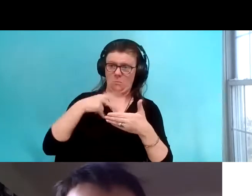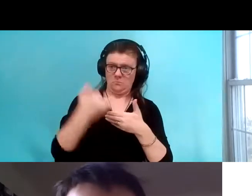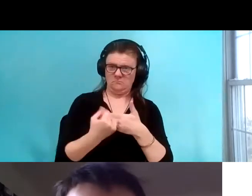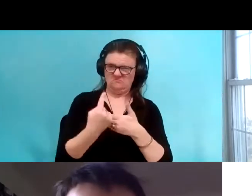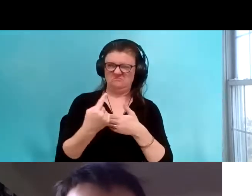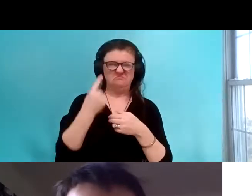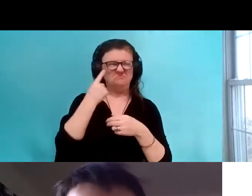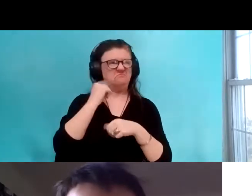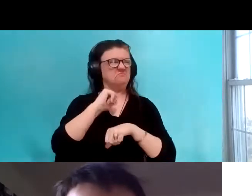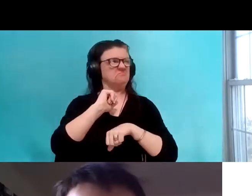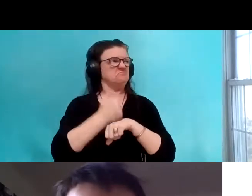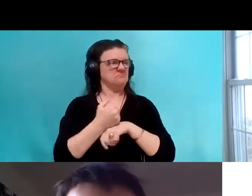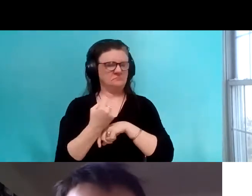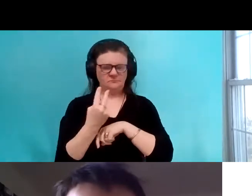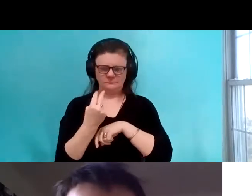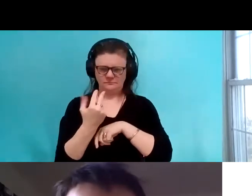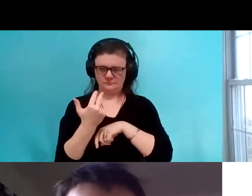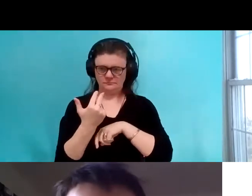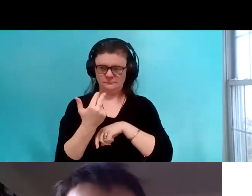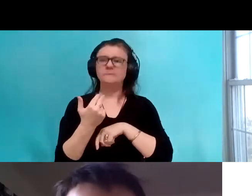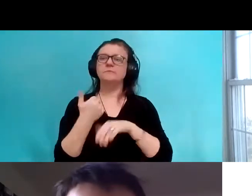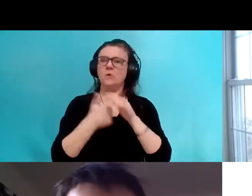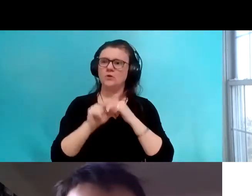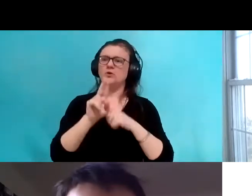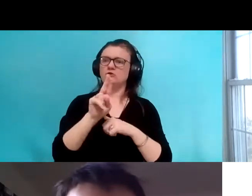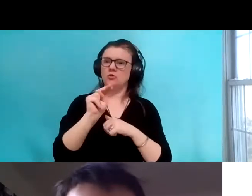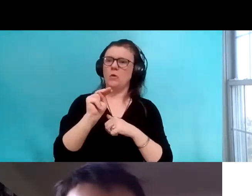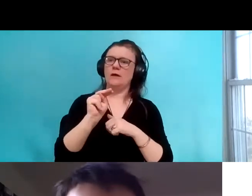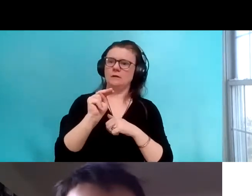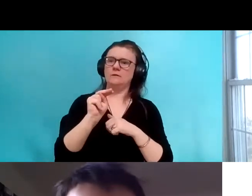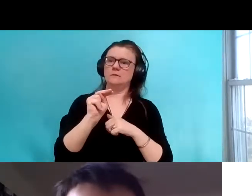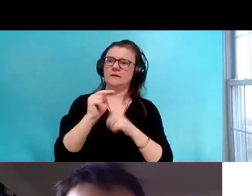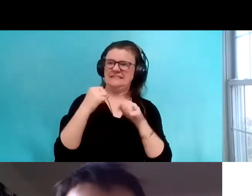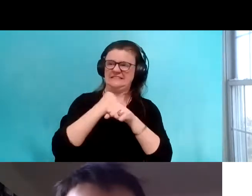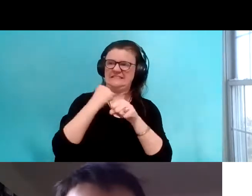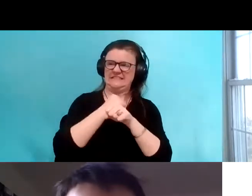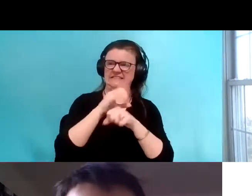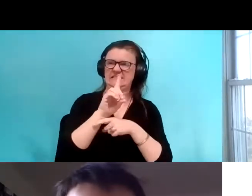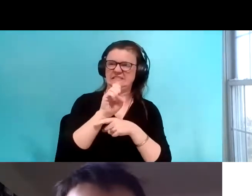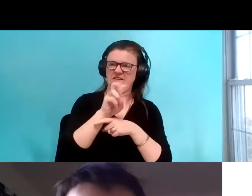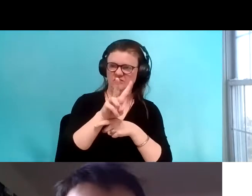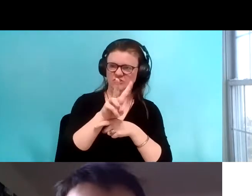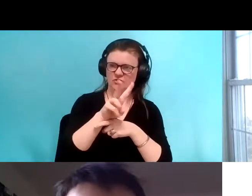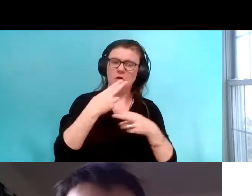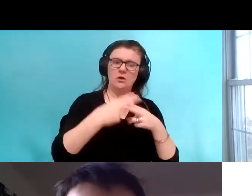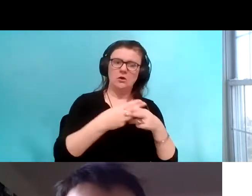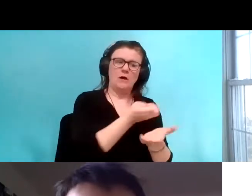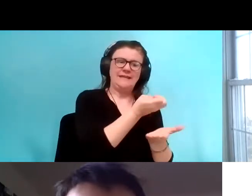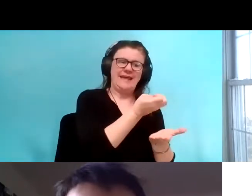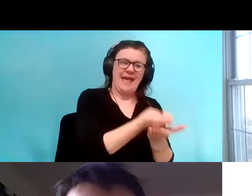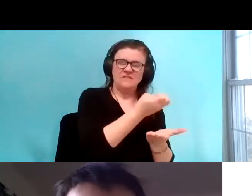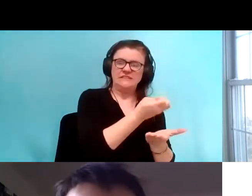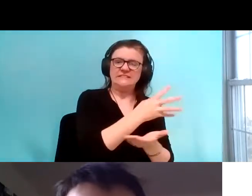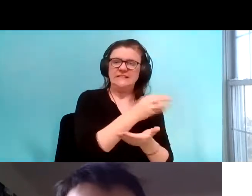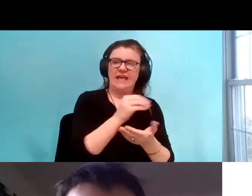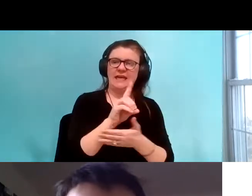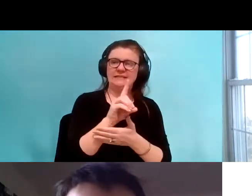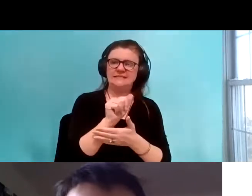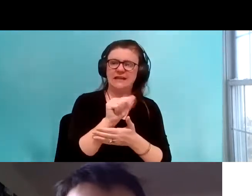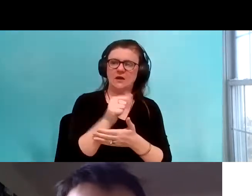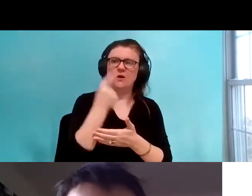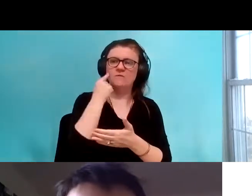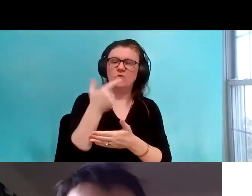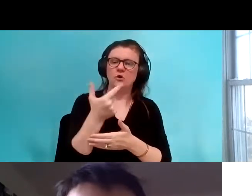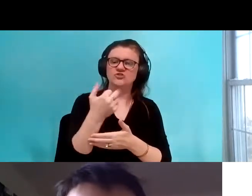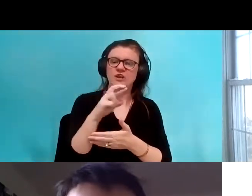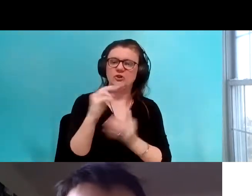few years ago actually was with the UN Statistics Division. It's called Evidence and Data for Gender Equality. And